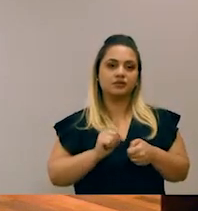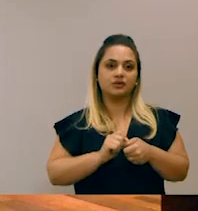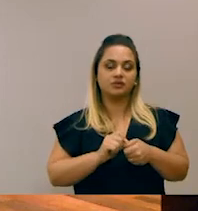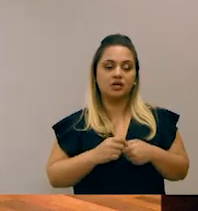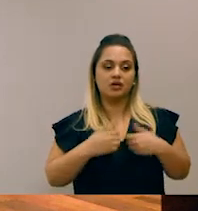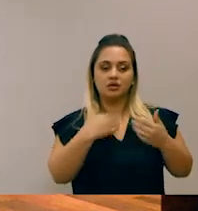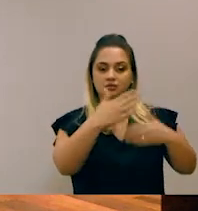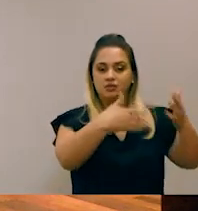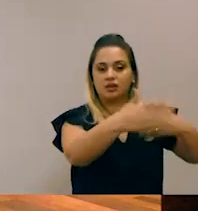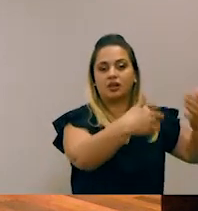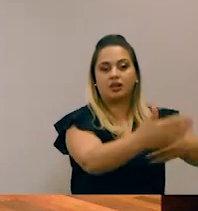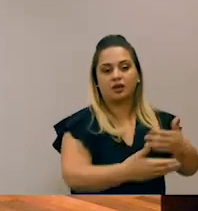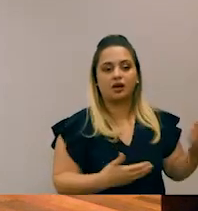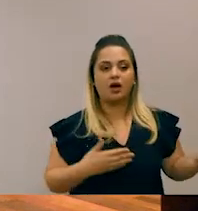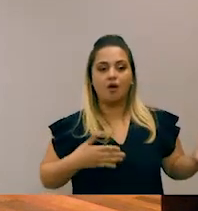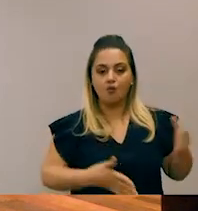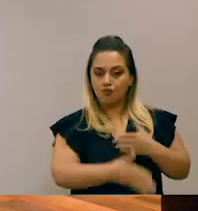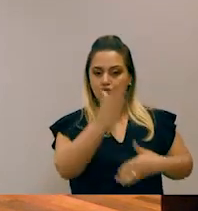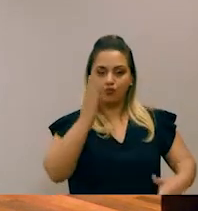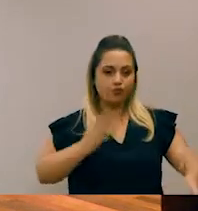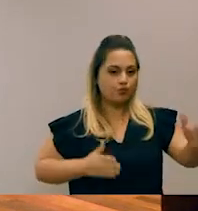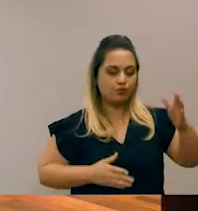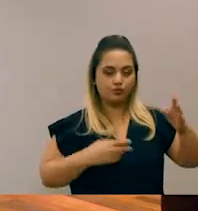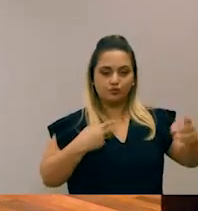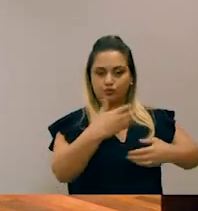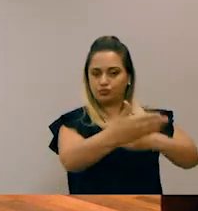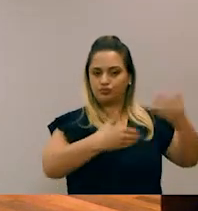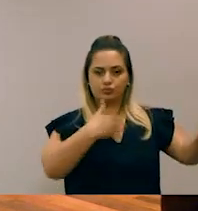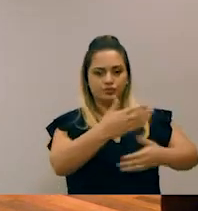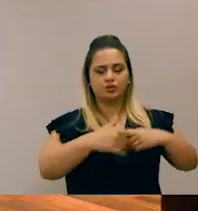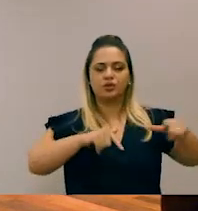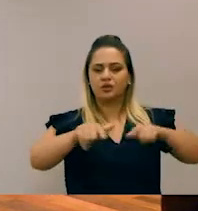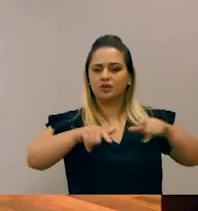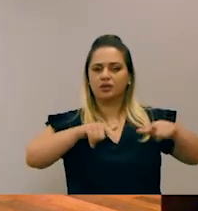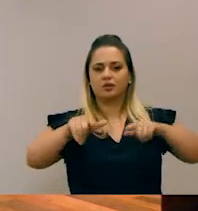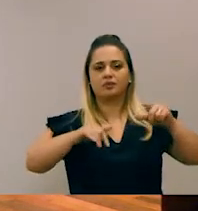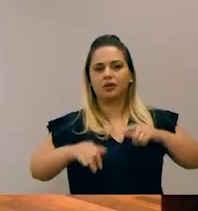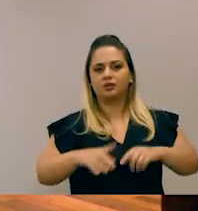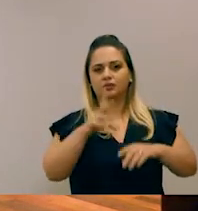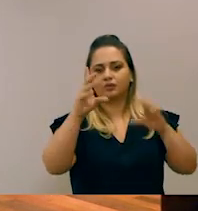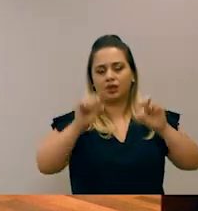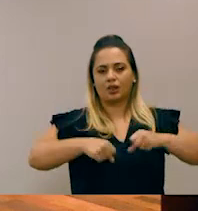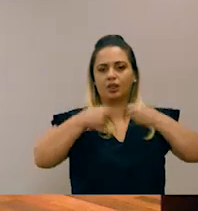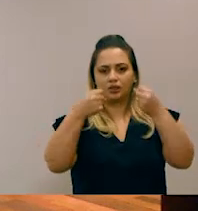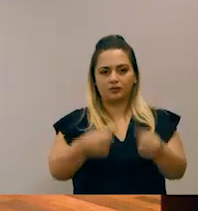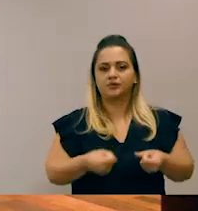of writing of the petitions and accelerate the workflow of the defensor's office